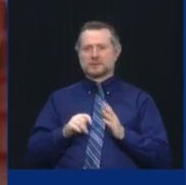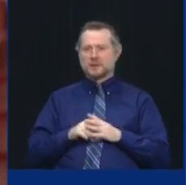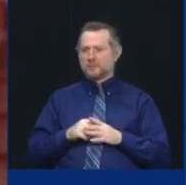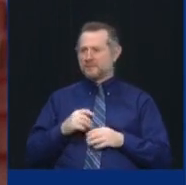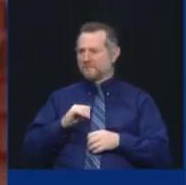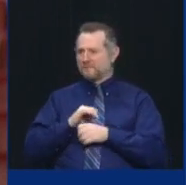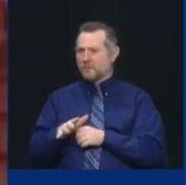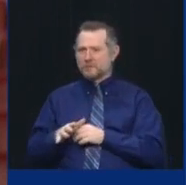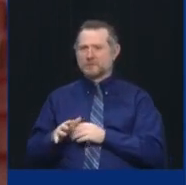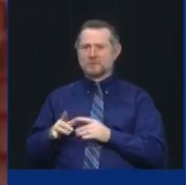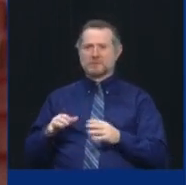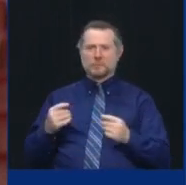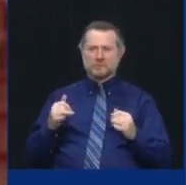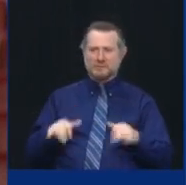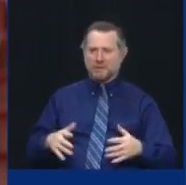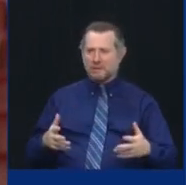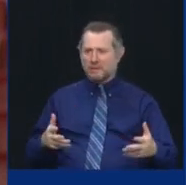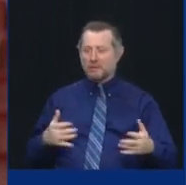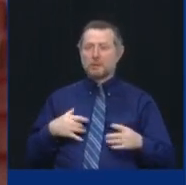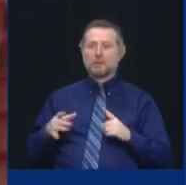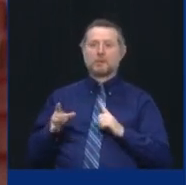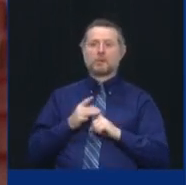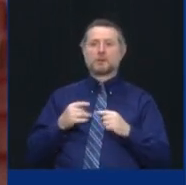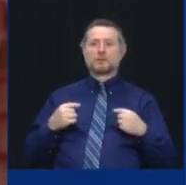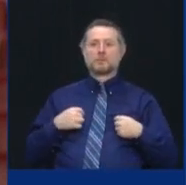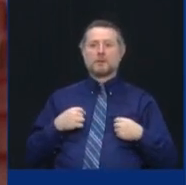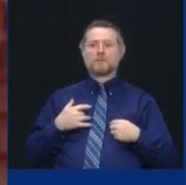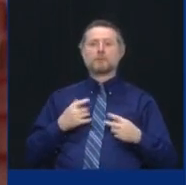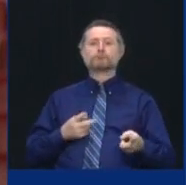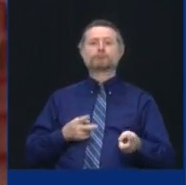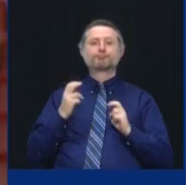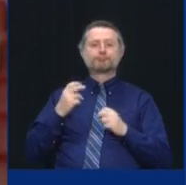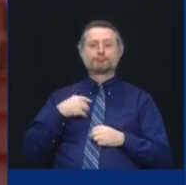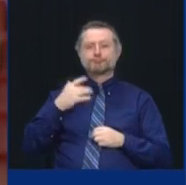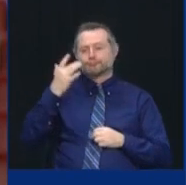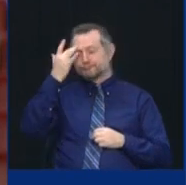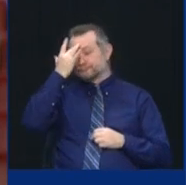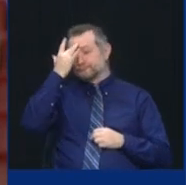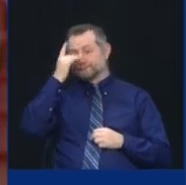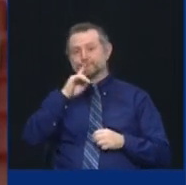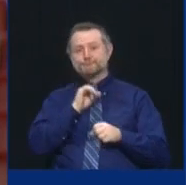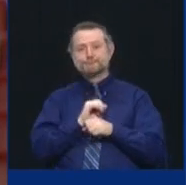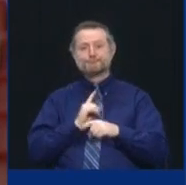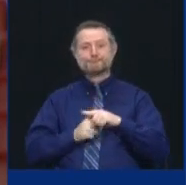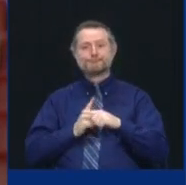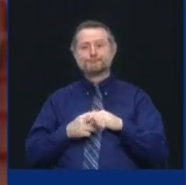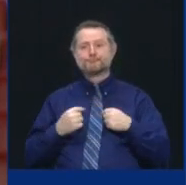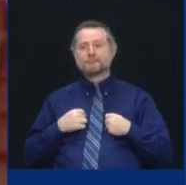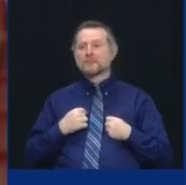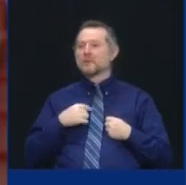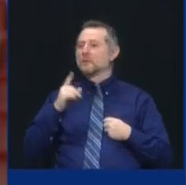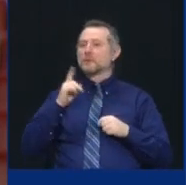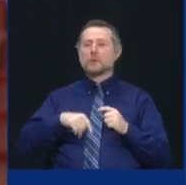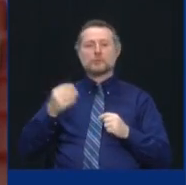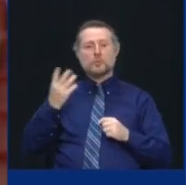virus, and I had gotten it. I felt terrible, but they told me, well, you can't come